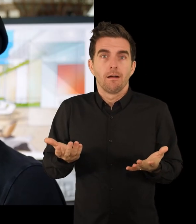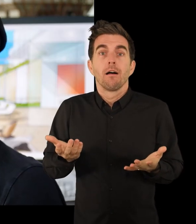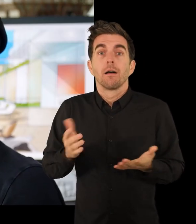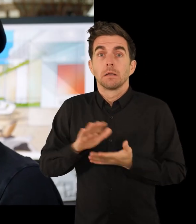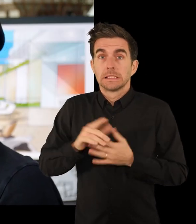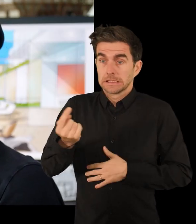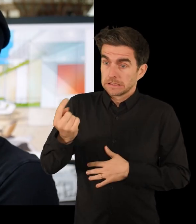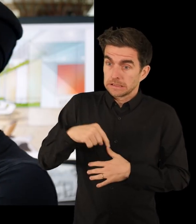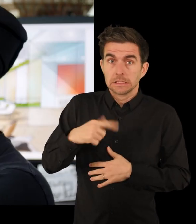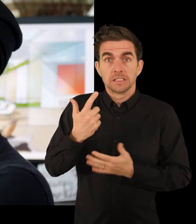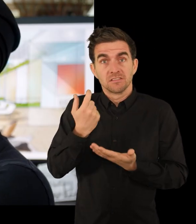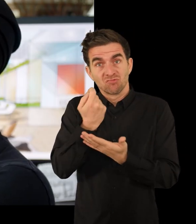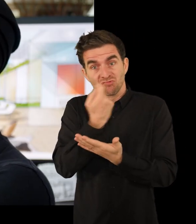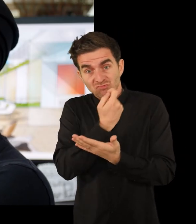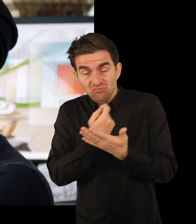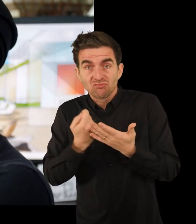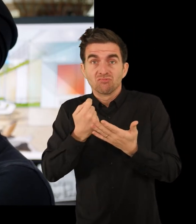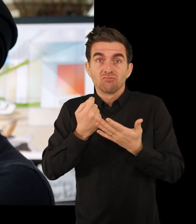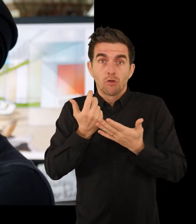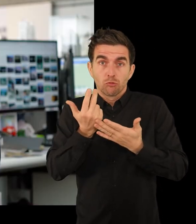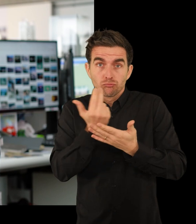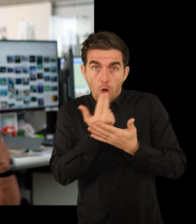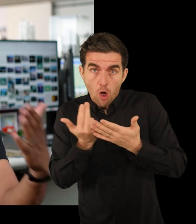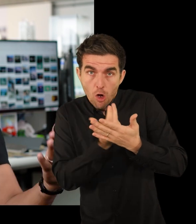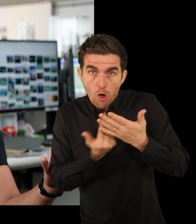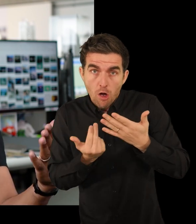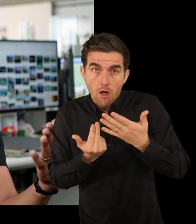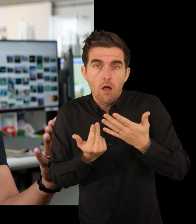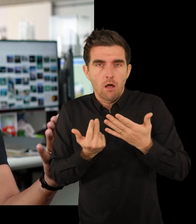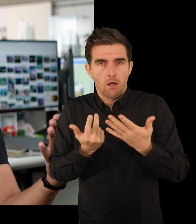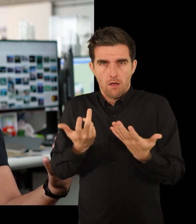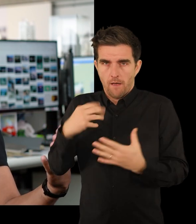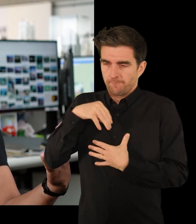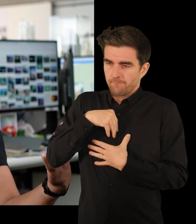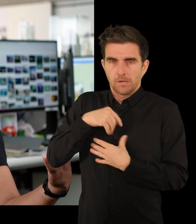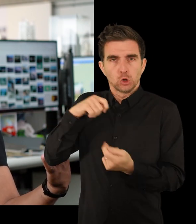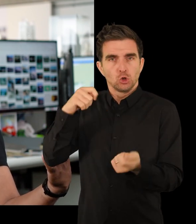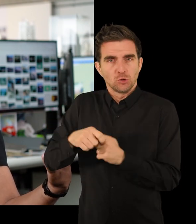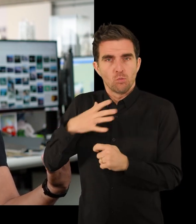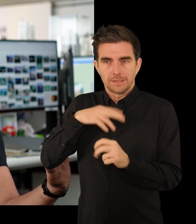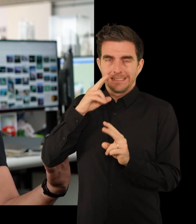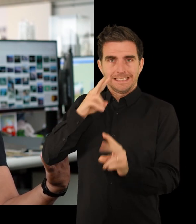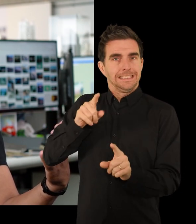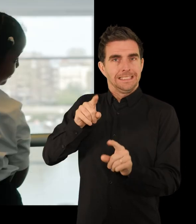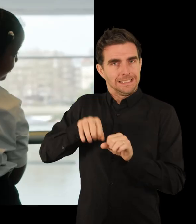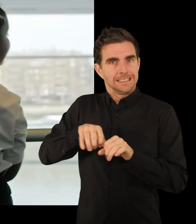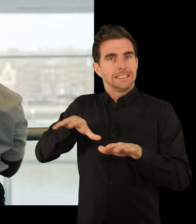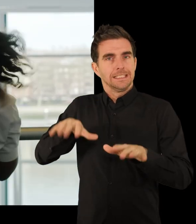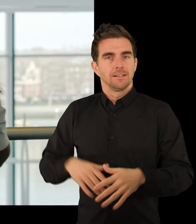by the time they're sitting here sketching and drawing, they will have that change that we want to see.